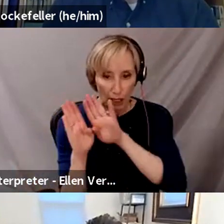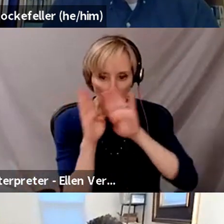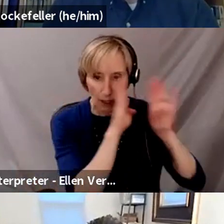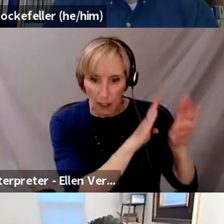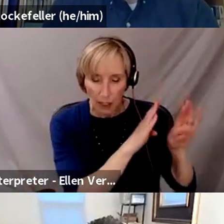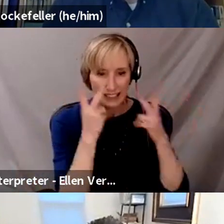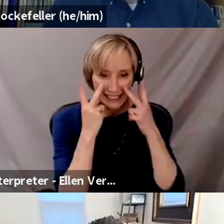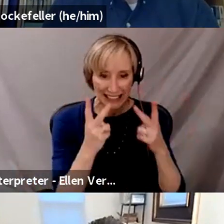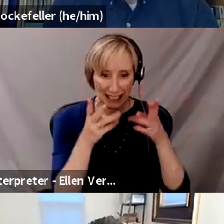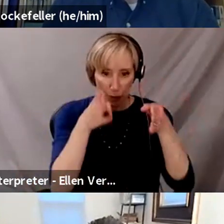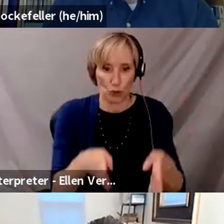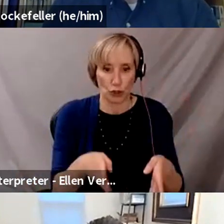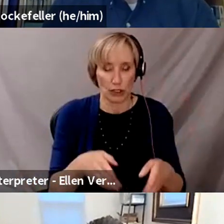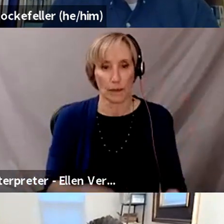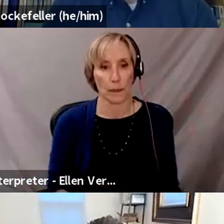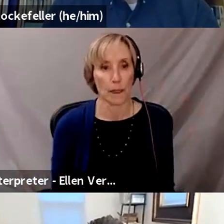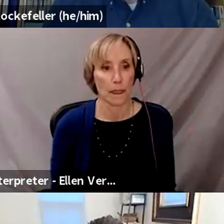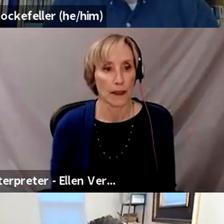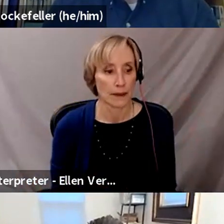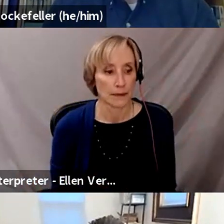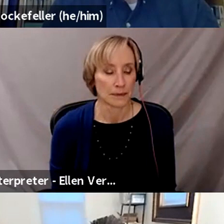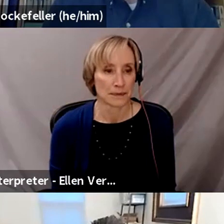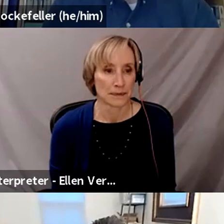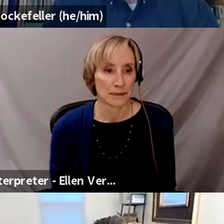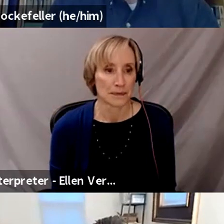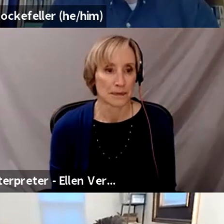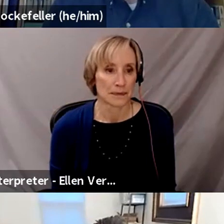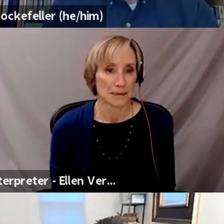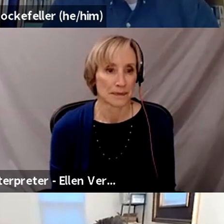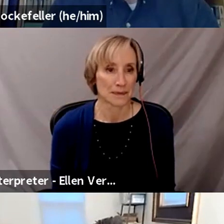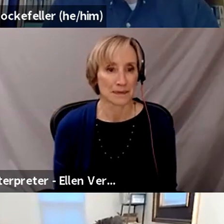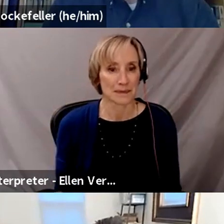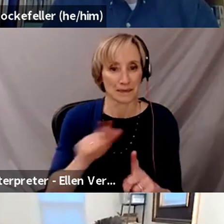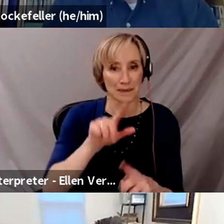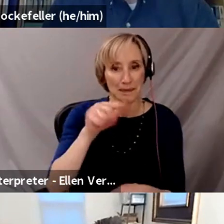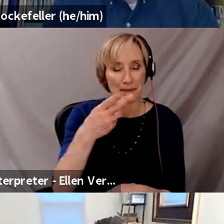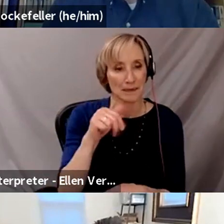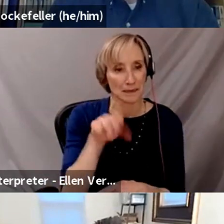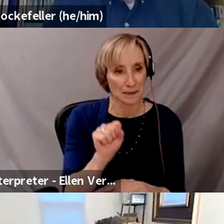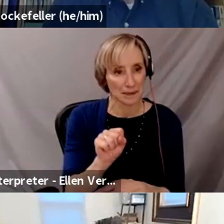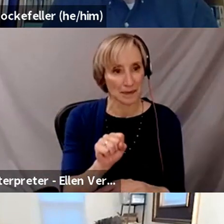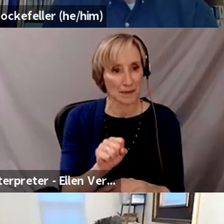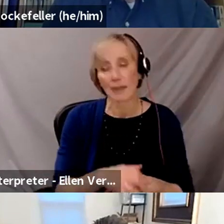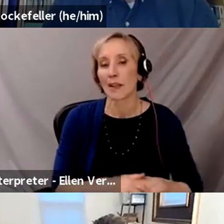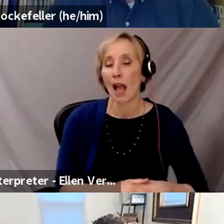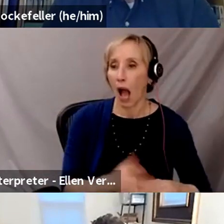Thomas, do you want to jump in or? No, so what I want to say to people who've othered me is just stop